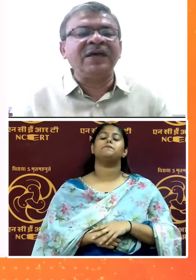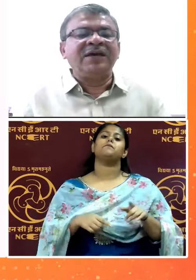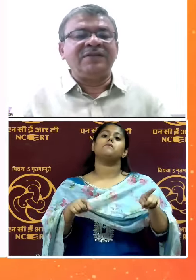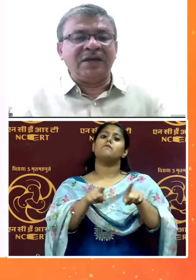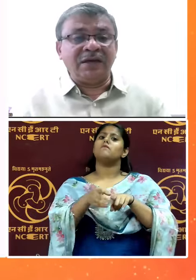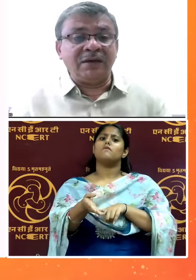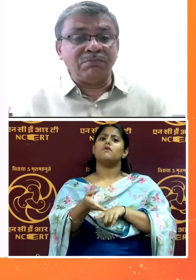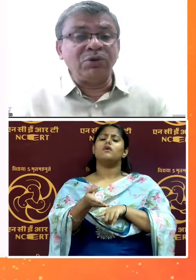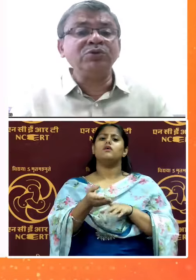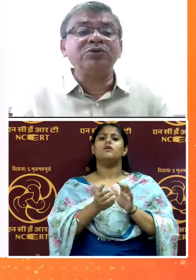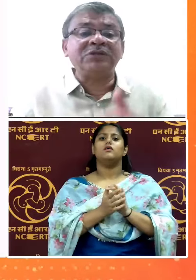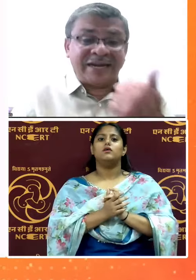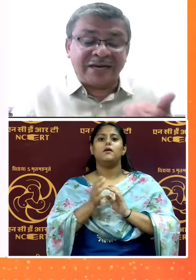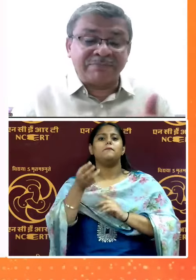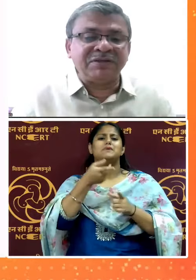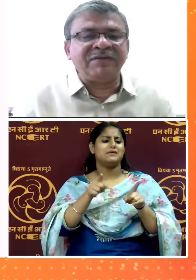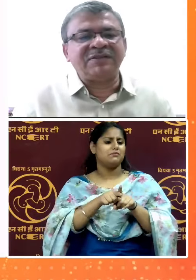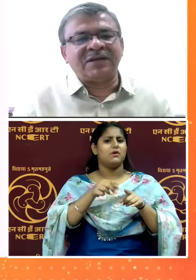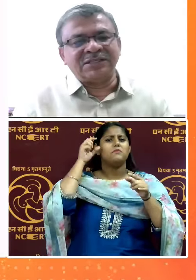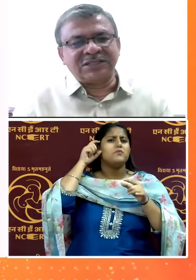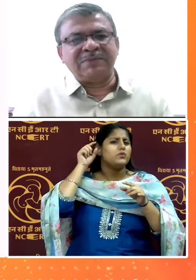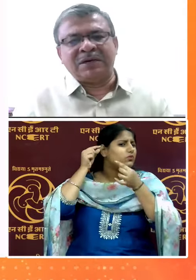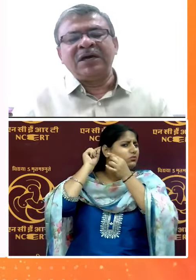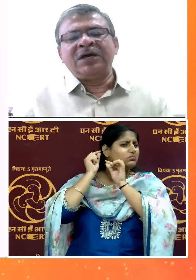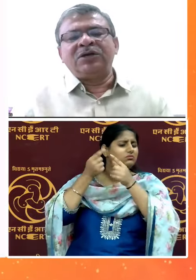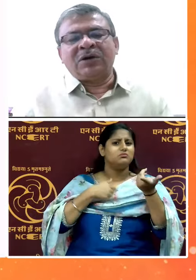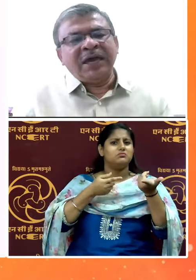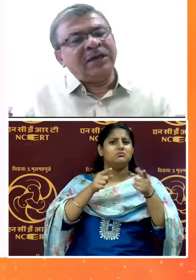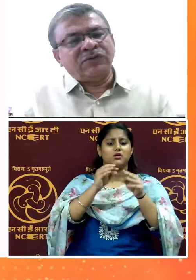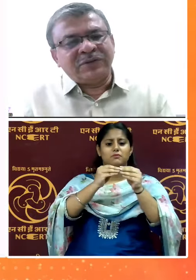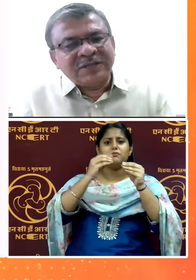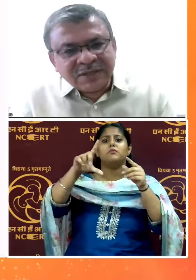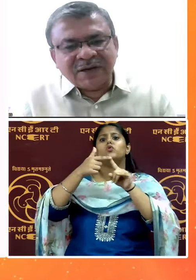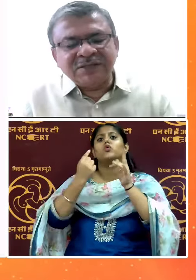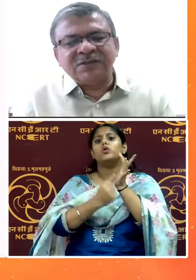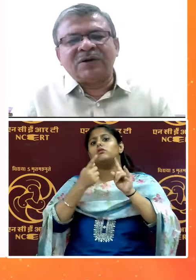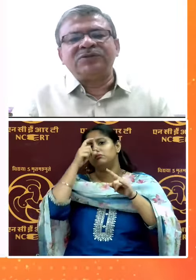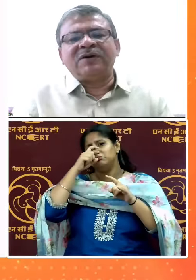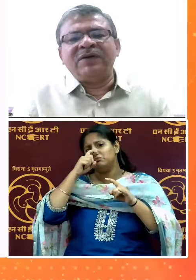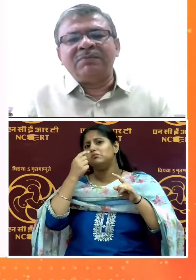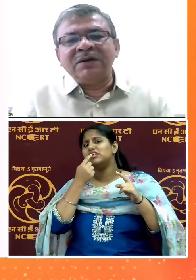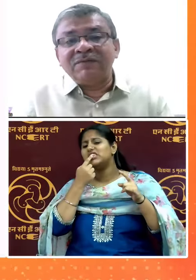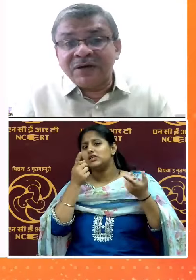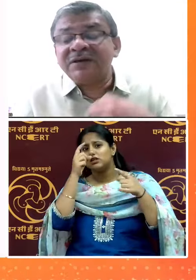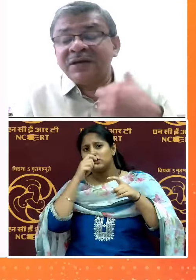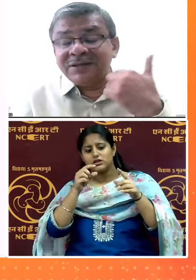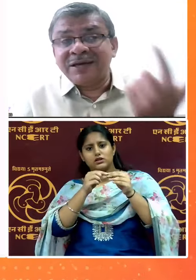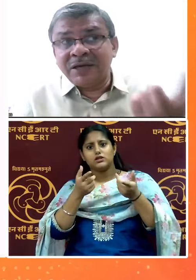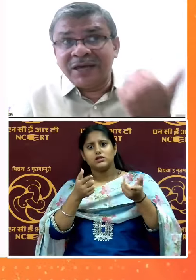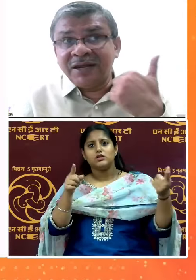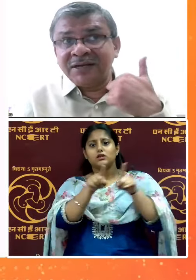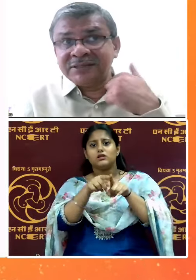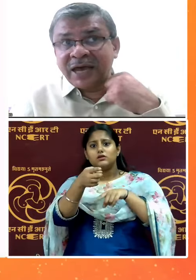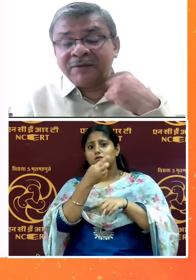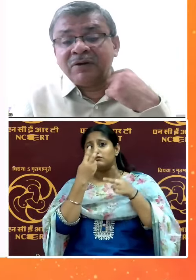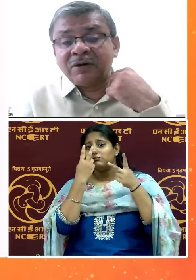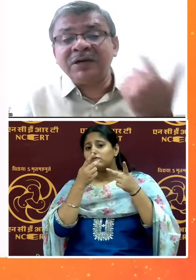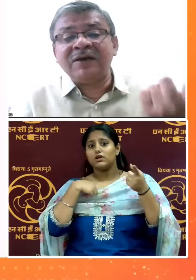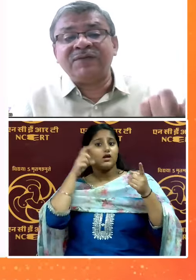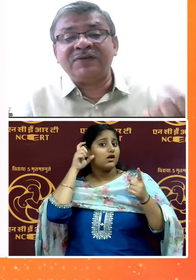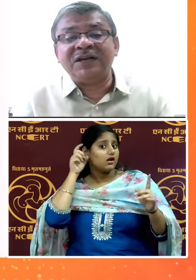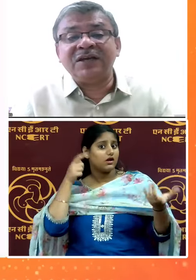is the Bluetooth adapter with streamer. Okay. So this device is also available where the hearing aids